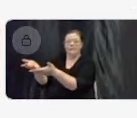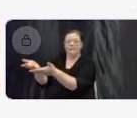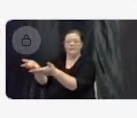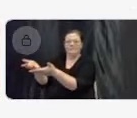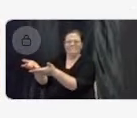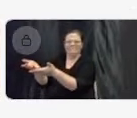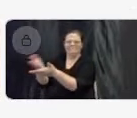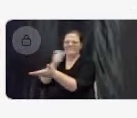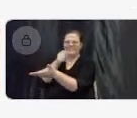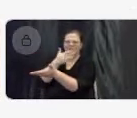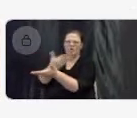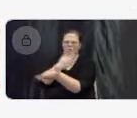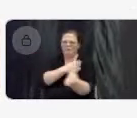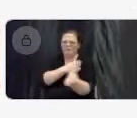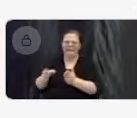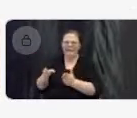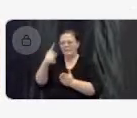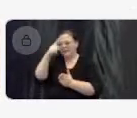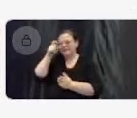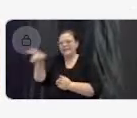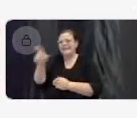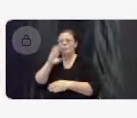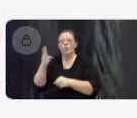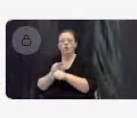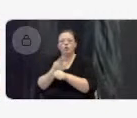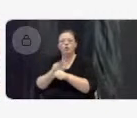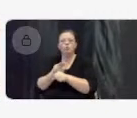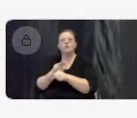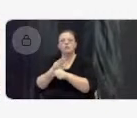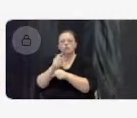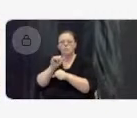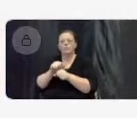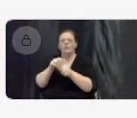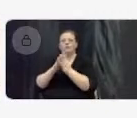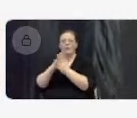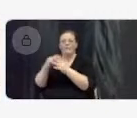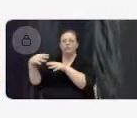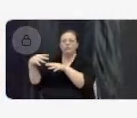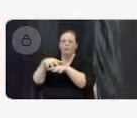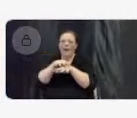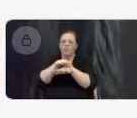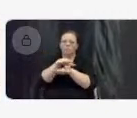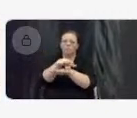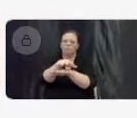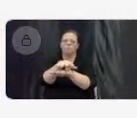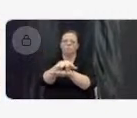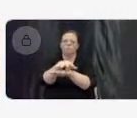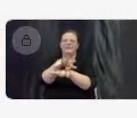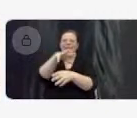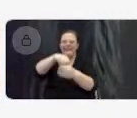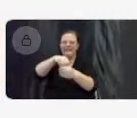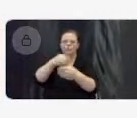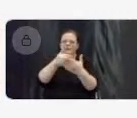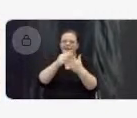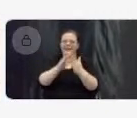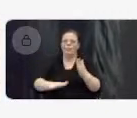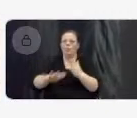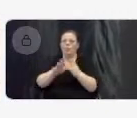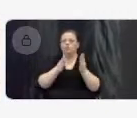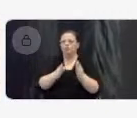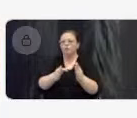that's not good planning, because he's going to use them to route traffic onto a neighborhood street,